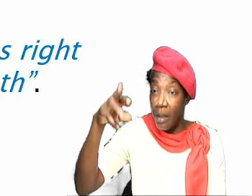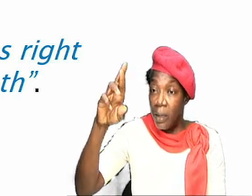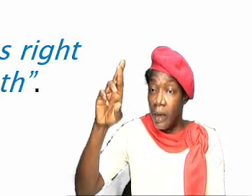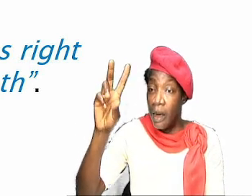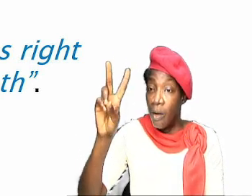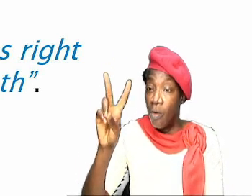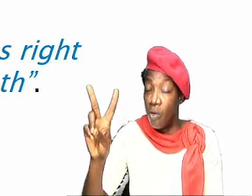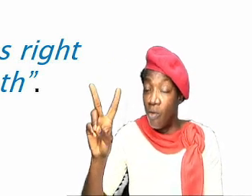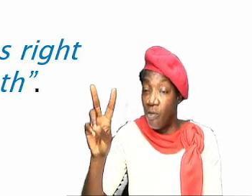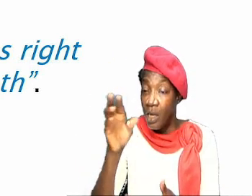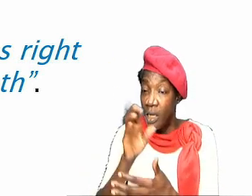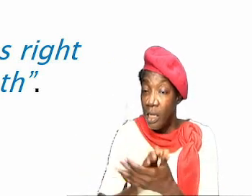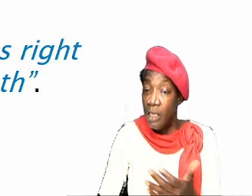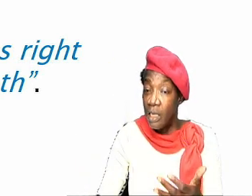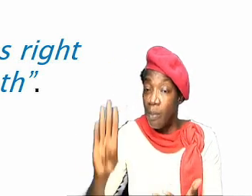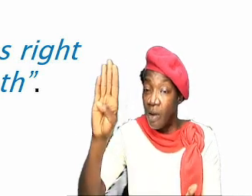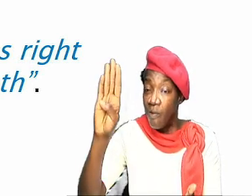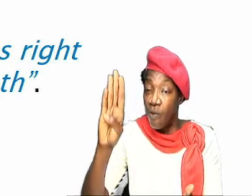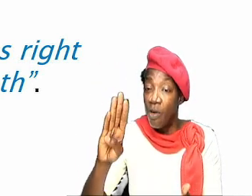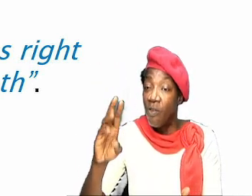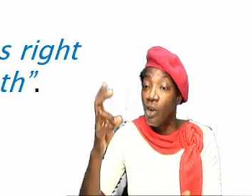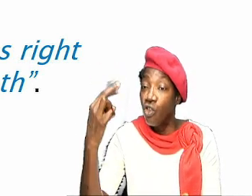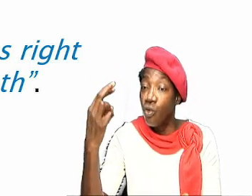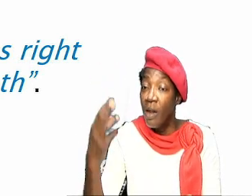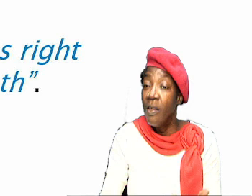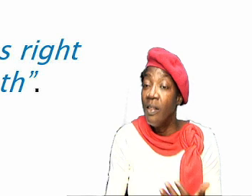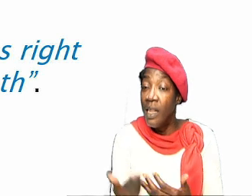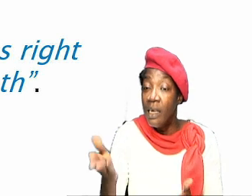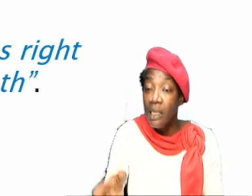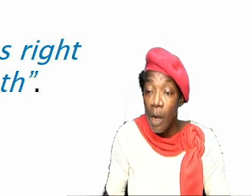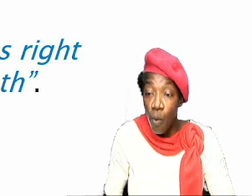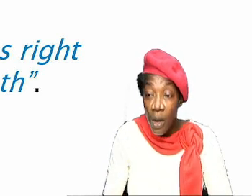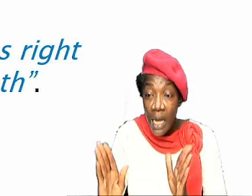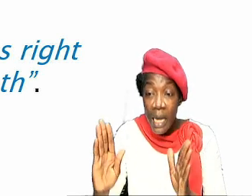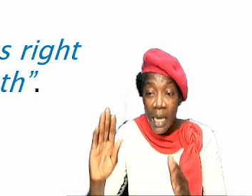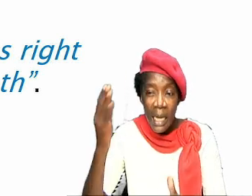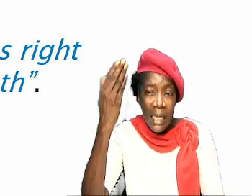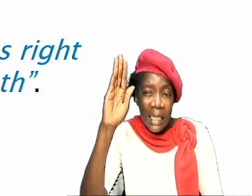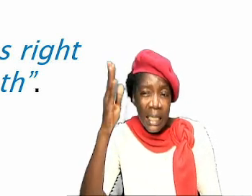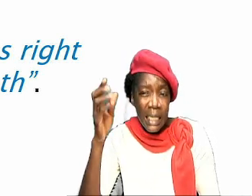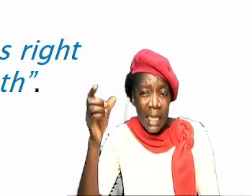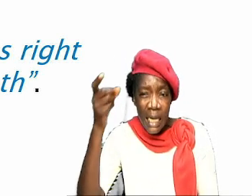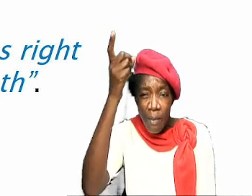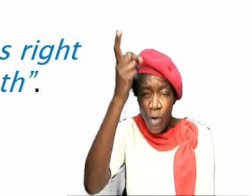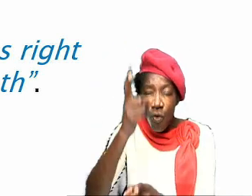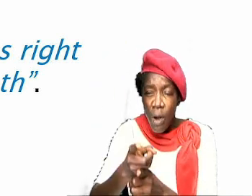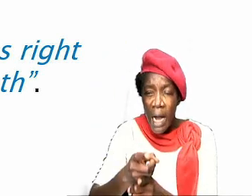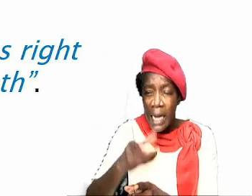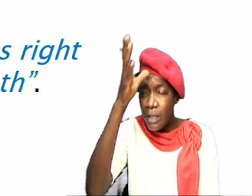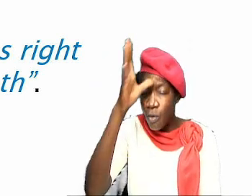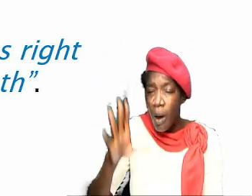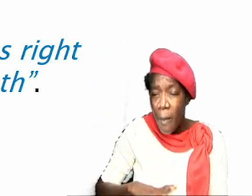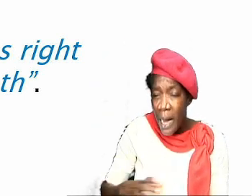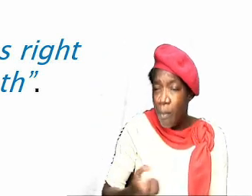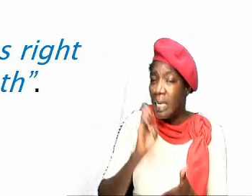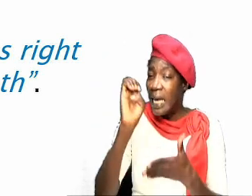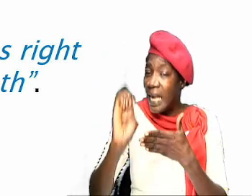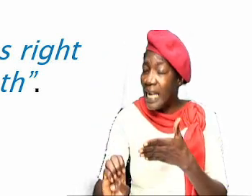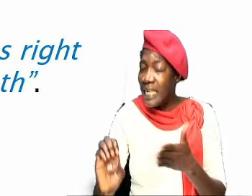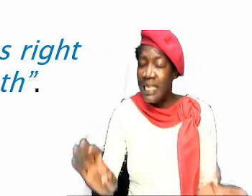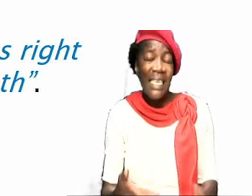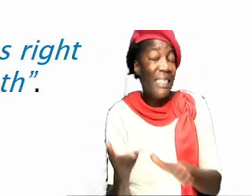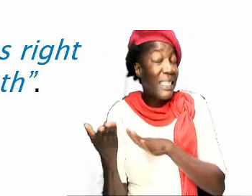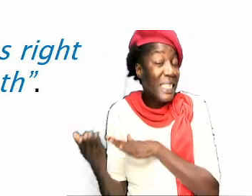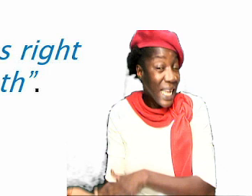says, there is a way that seems right to a man, but the end thereof is death. And we have